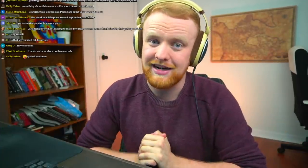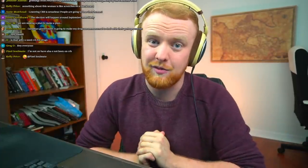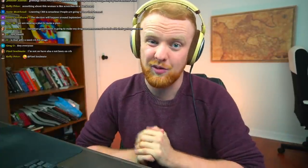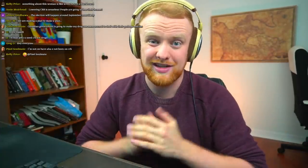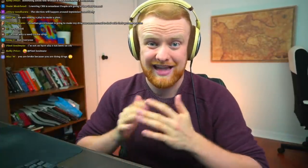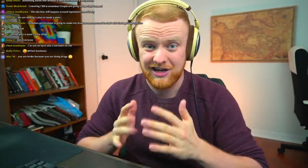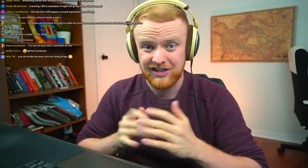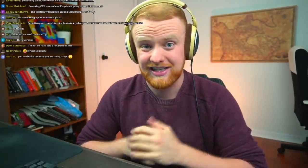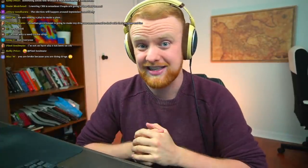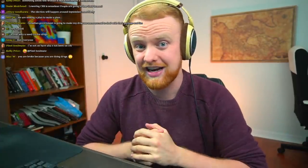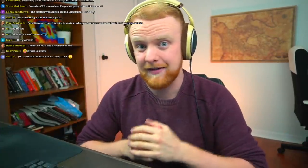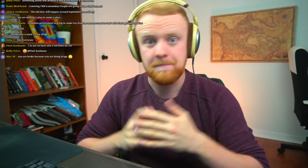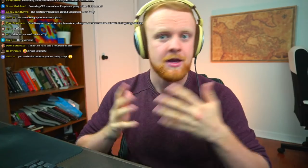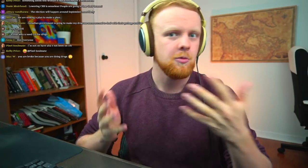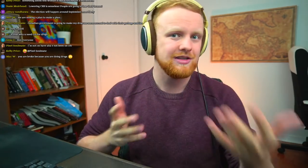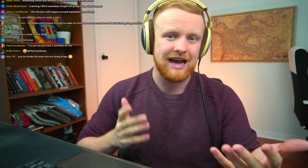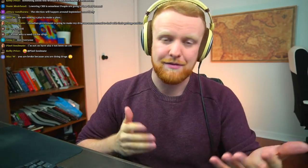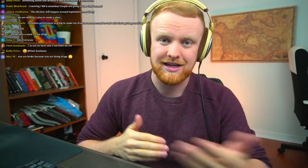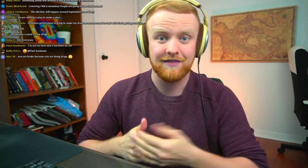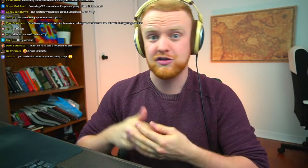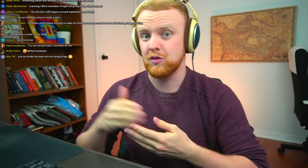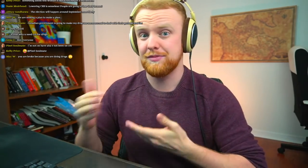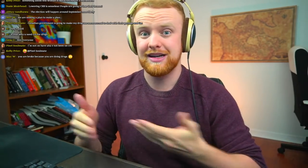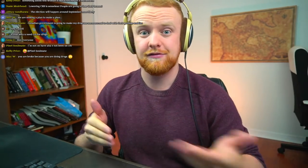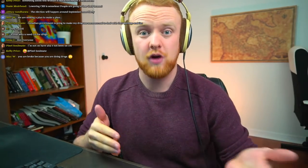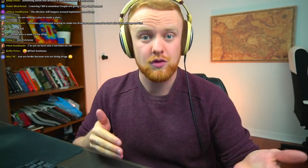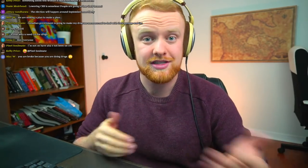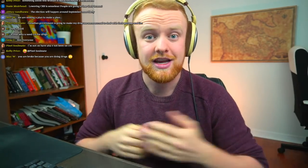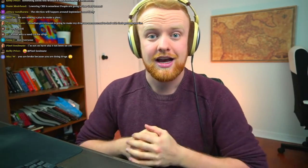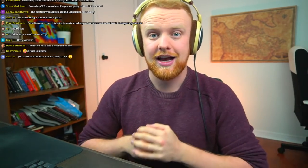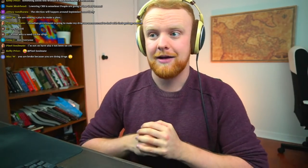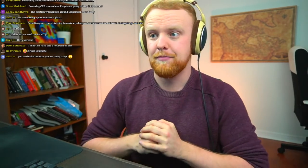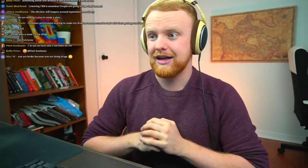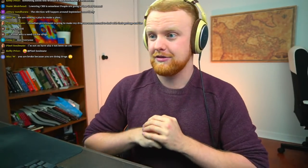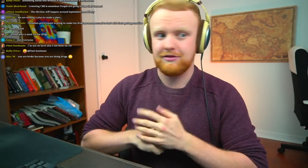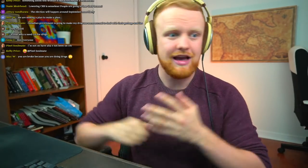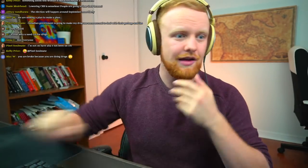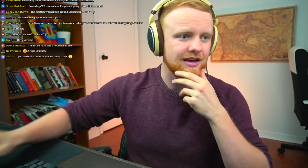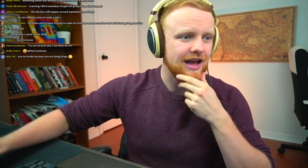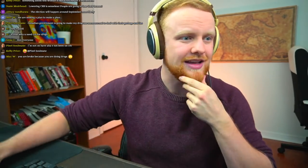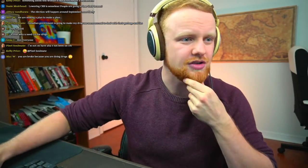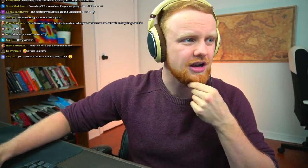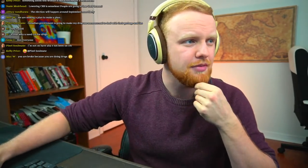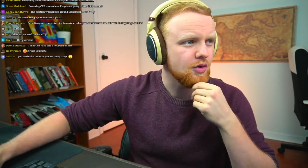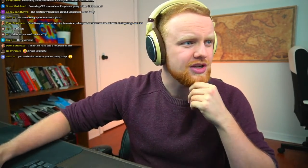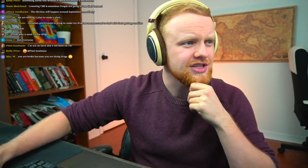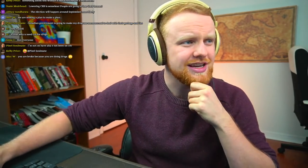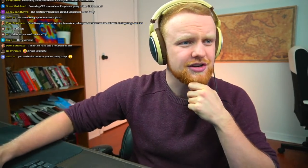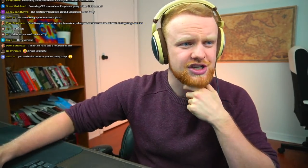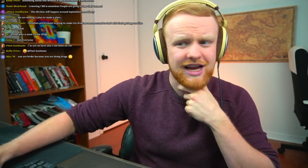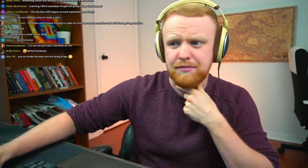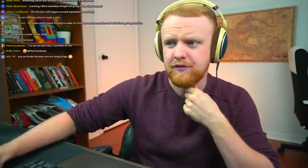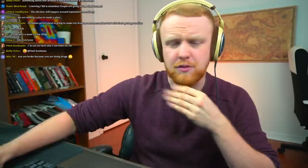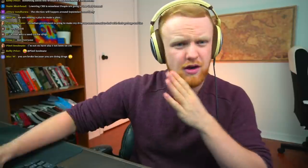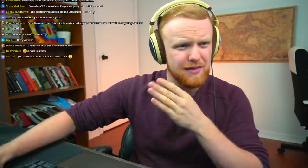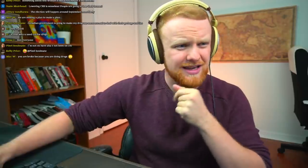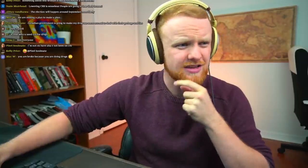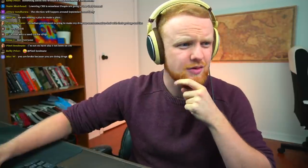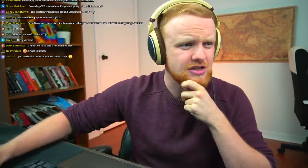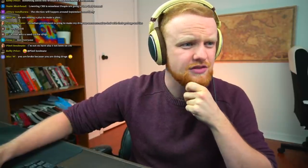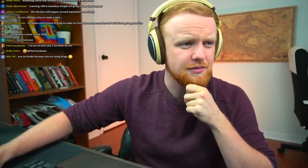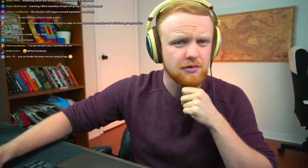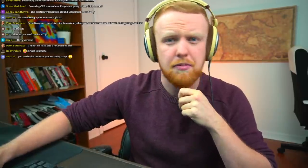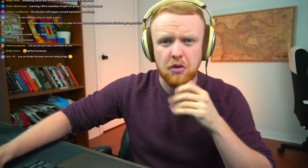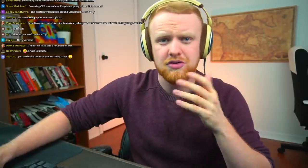you updated with what's actually inside of it, what's happening, if there's going to be any votes. But yeah, I'm going to answer a couple questions here in chat before we go back